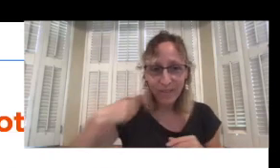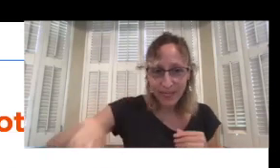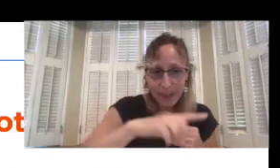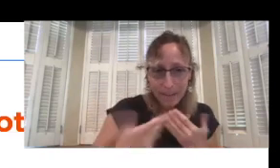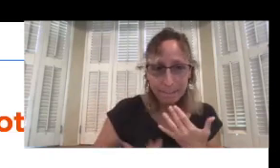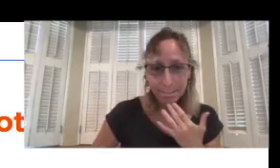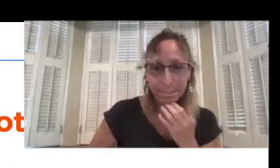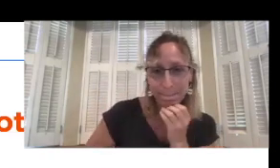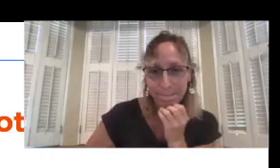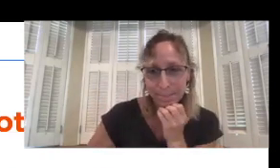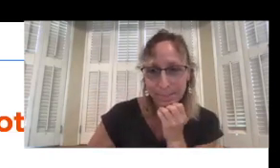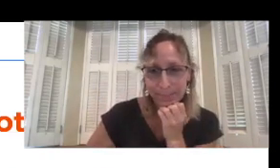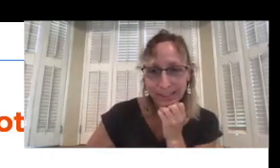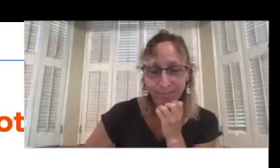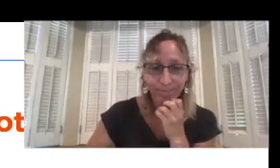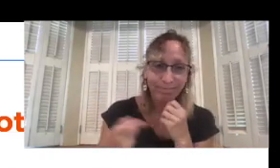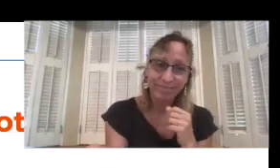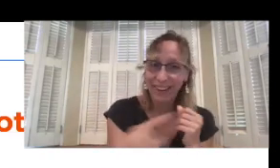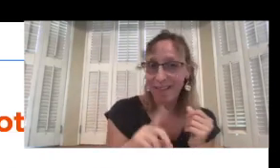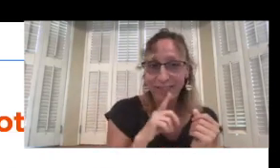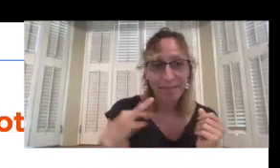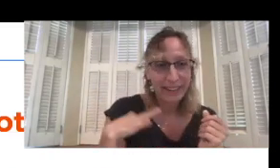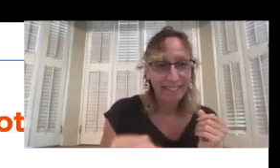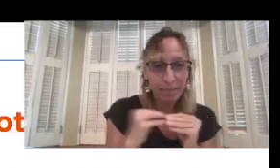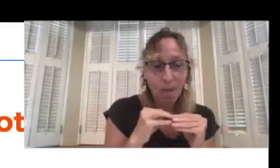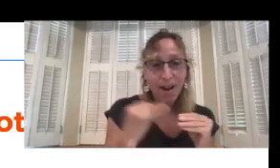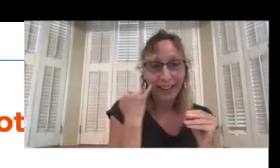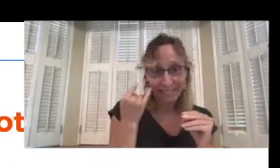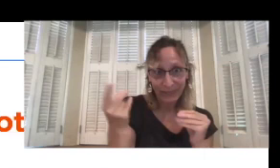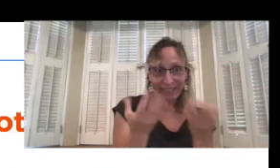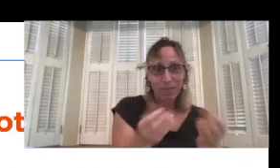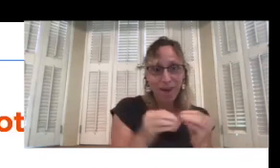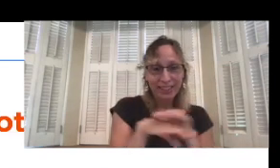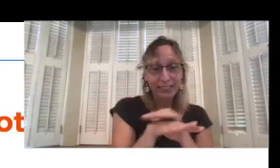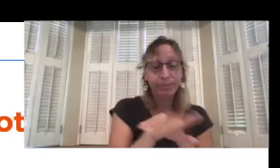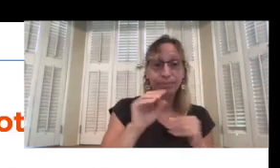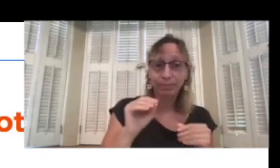are giving accommodations to students and make sure that the classroom is fully accessible to them.